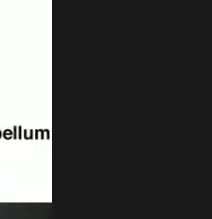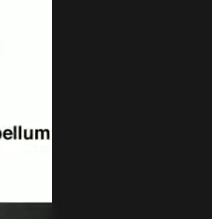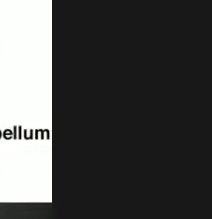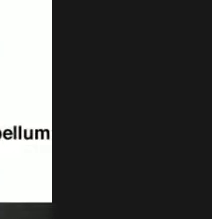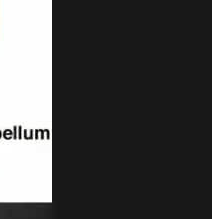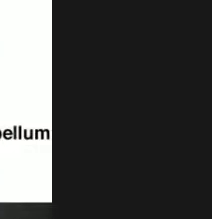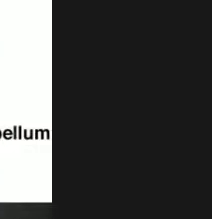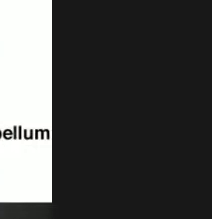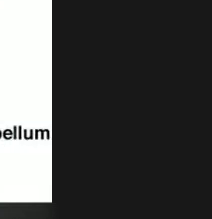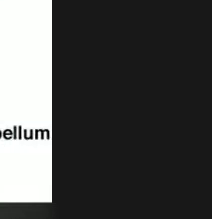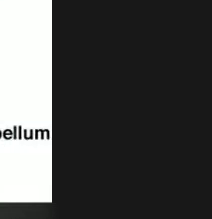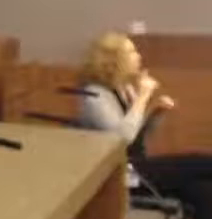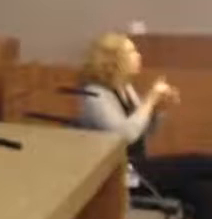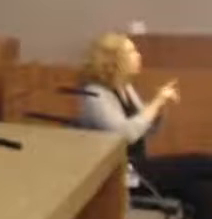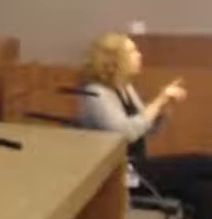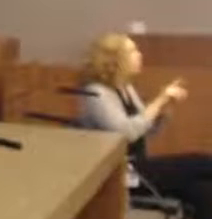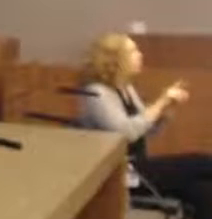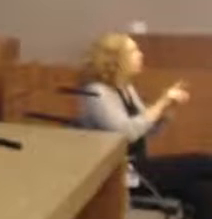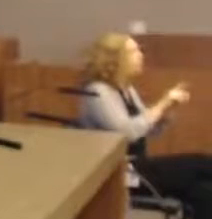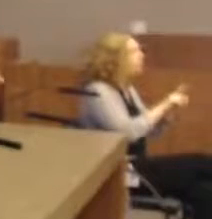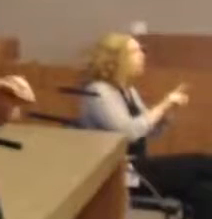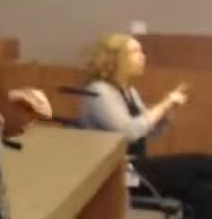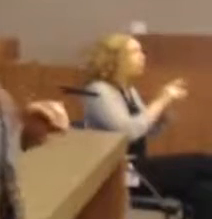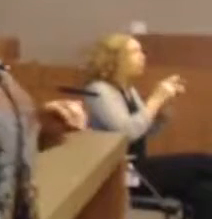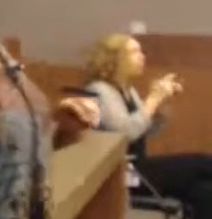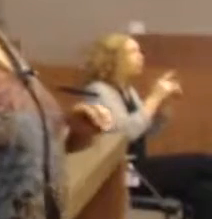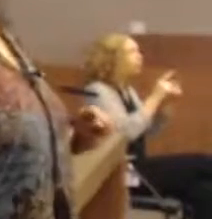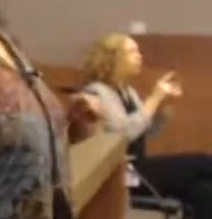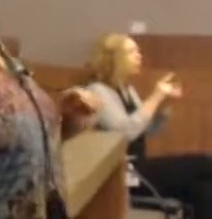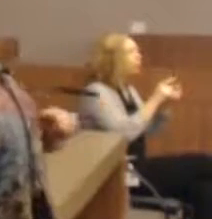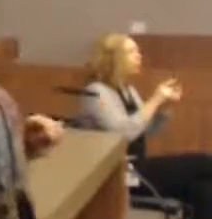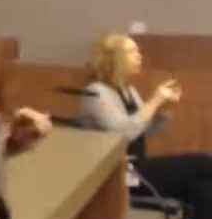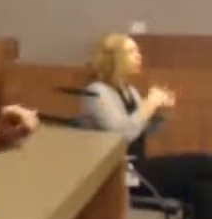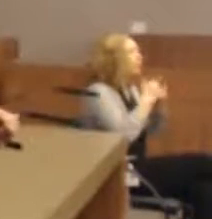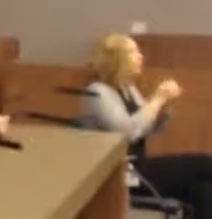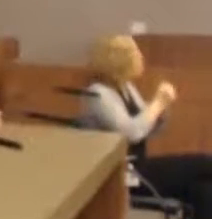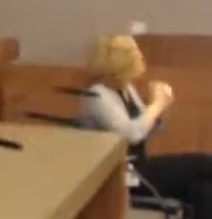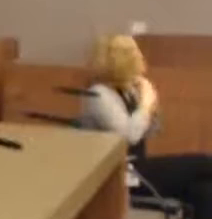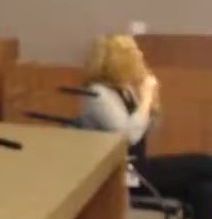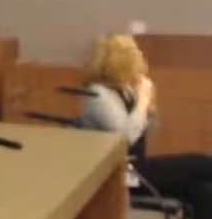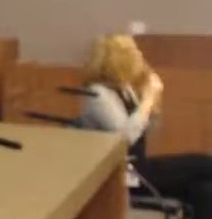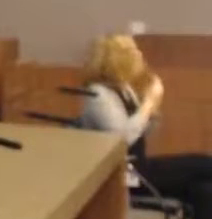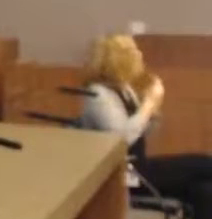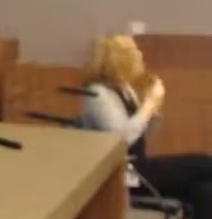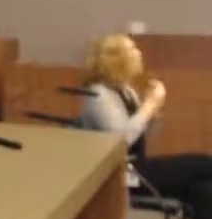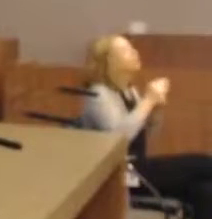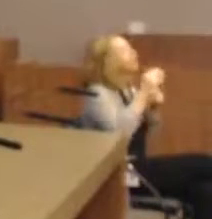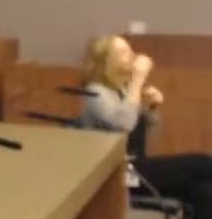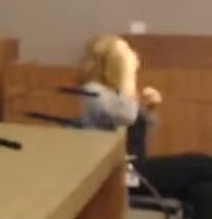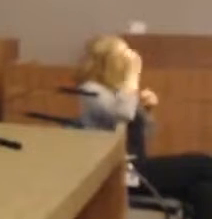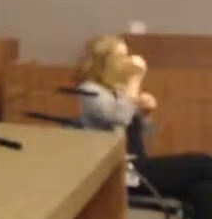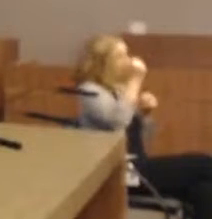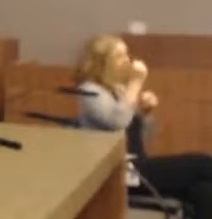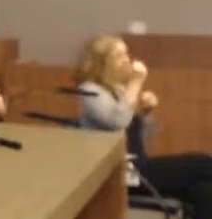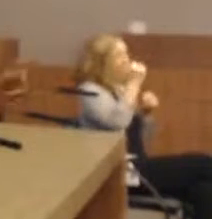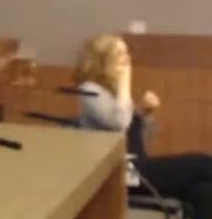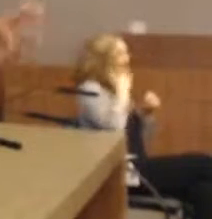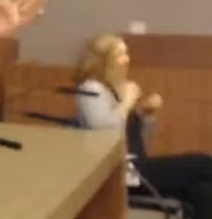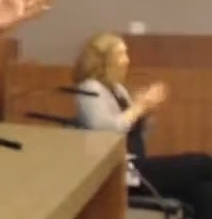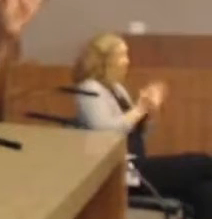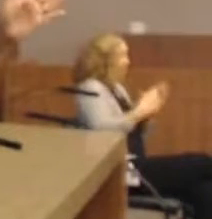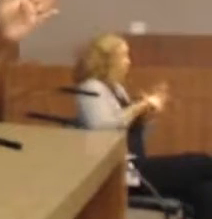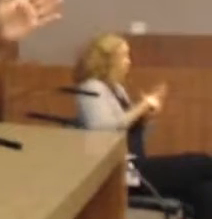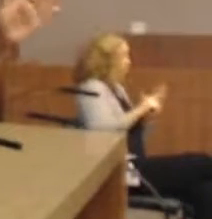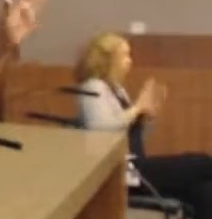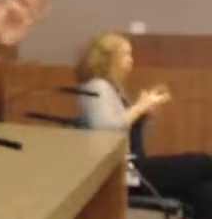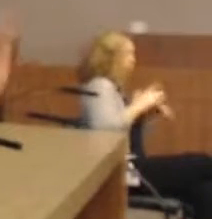memory. So if I asked you right now your earliest memory, most of you are not going to have a memory before the